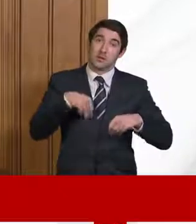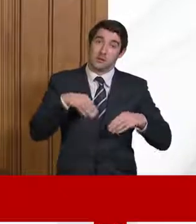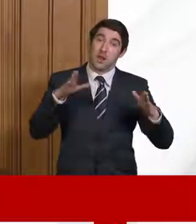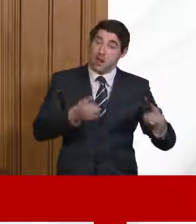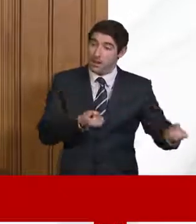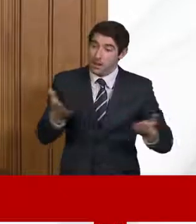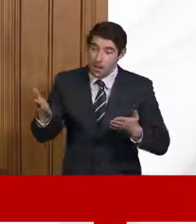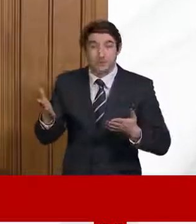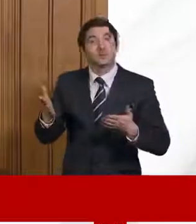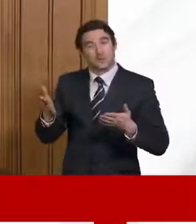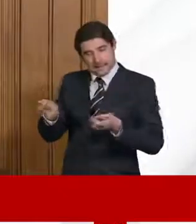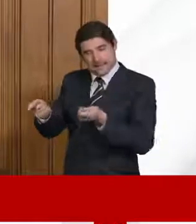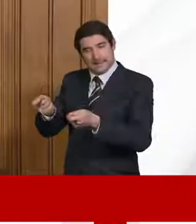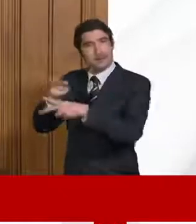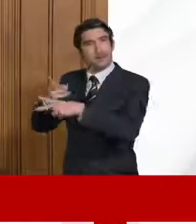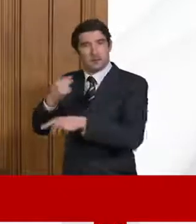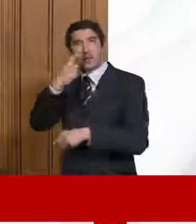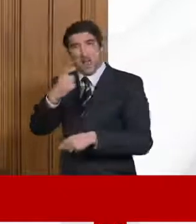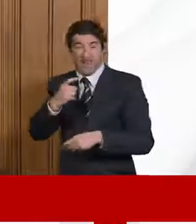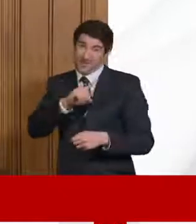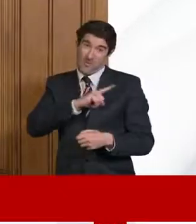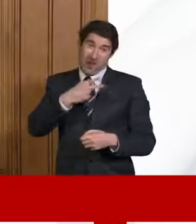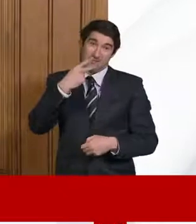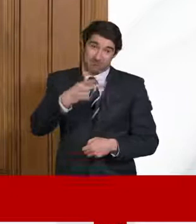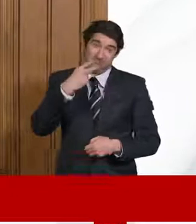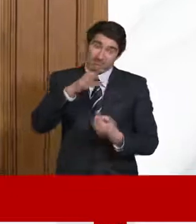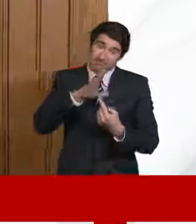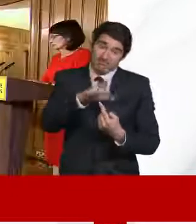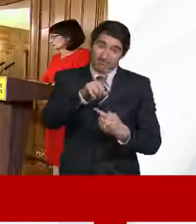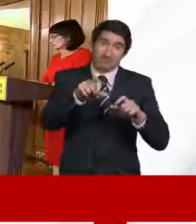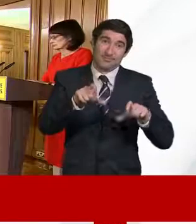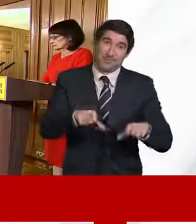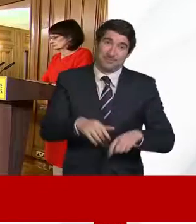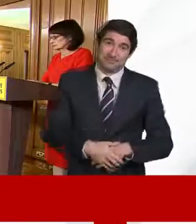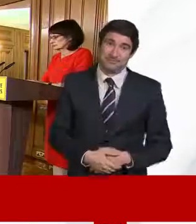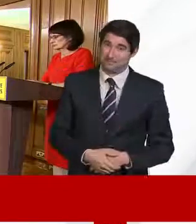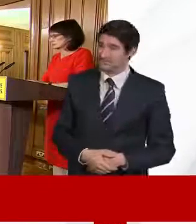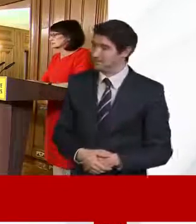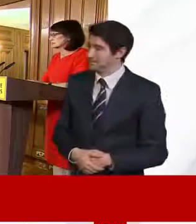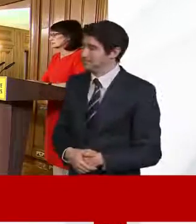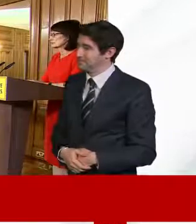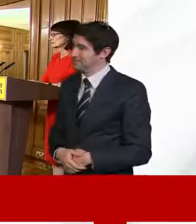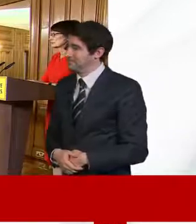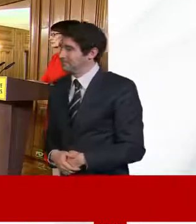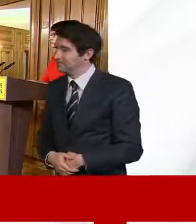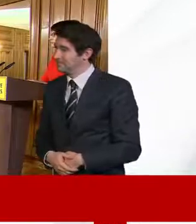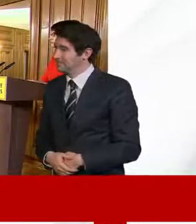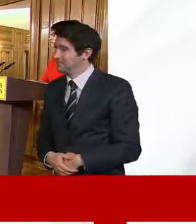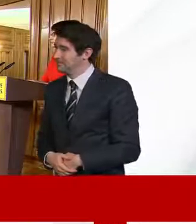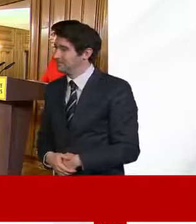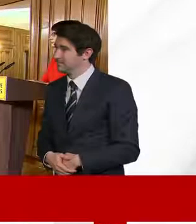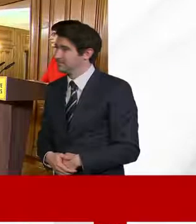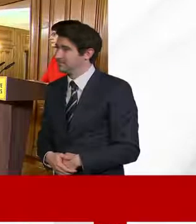which is why it's so important we all keep to them. Thank you very much, Stephen. And we'll turn now to Torquil Crichton from the Daily